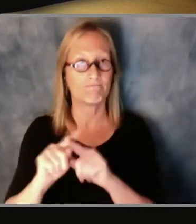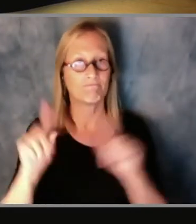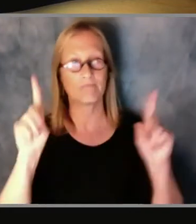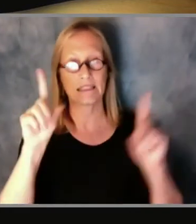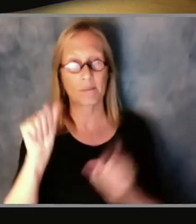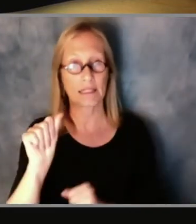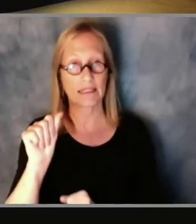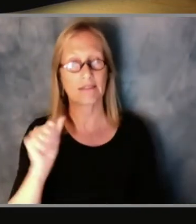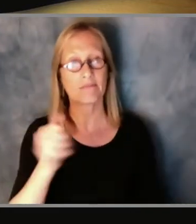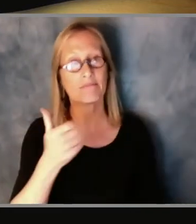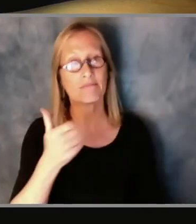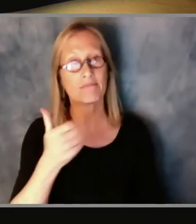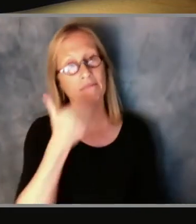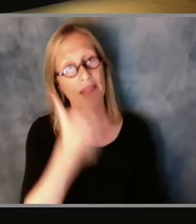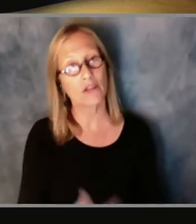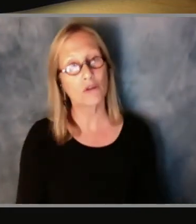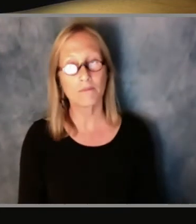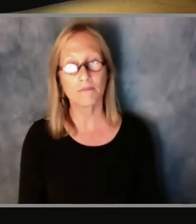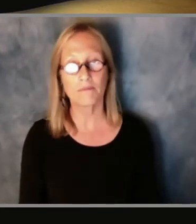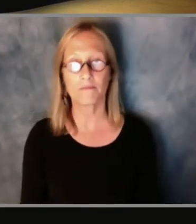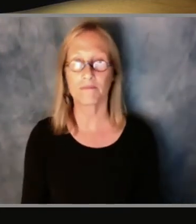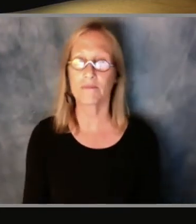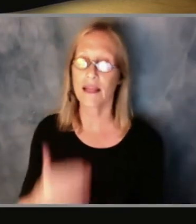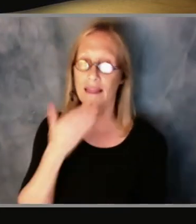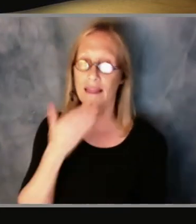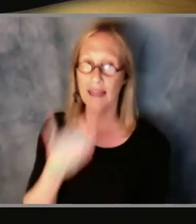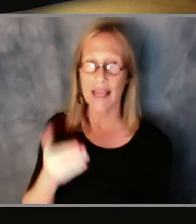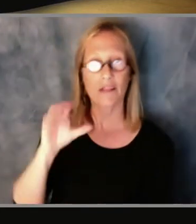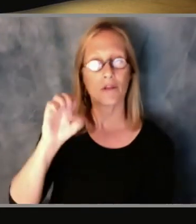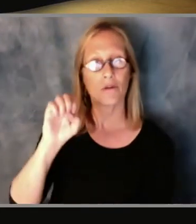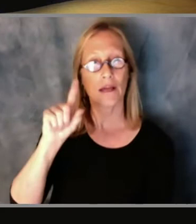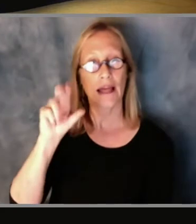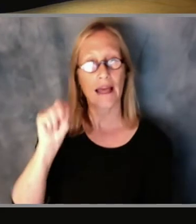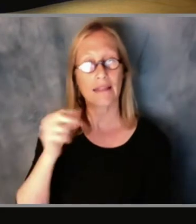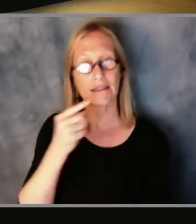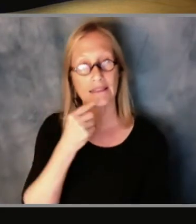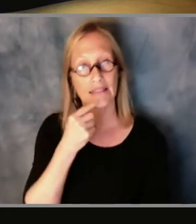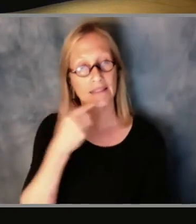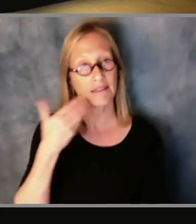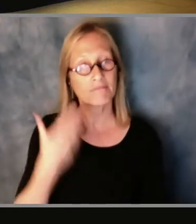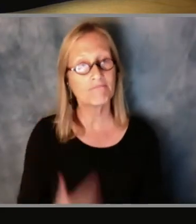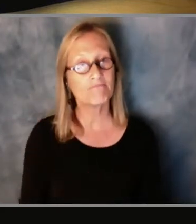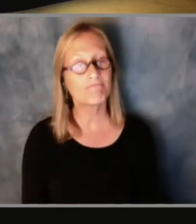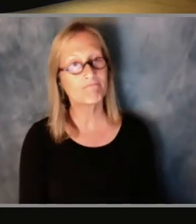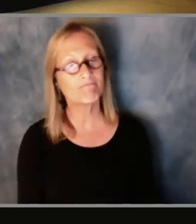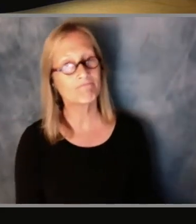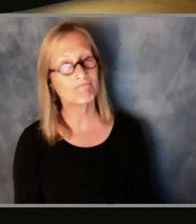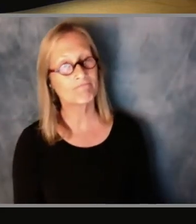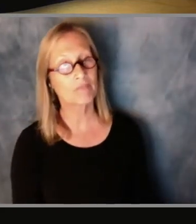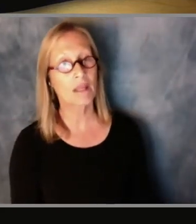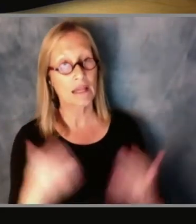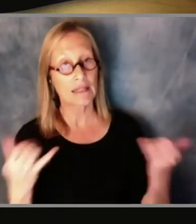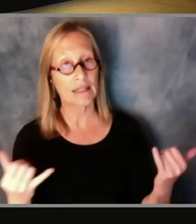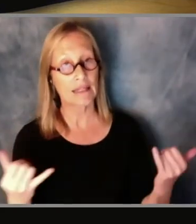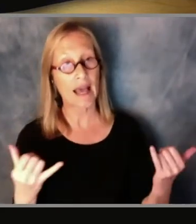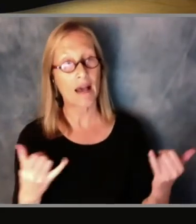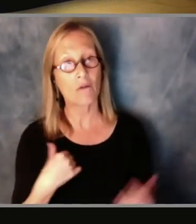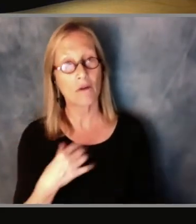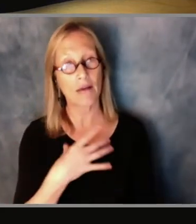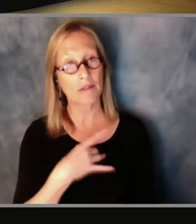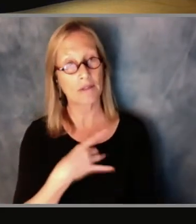Thank you. Thank you. Ellen here. Now I would like to